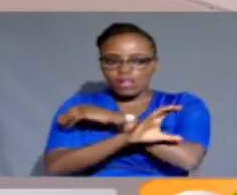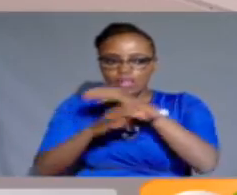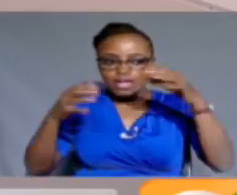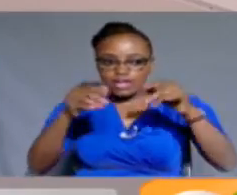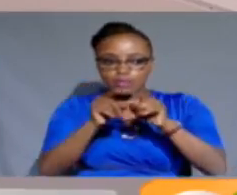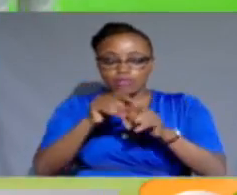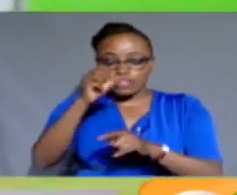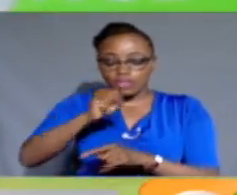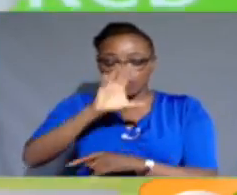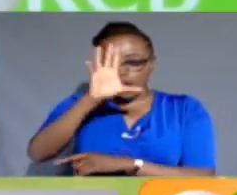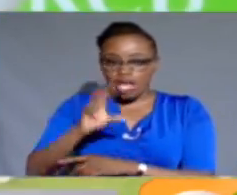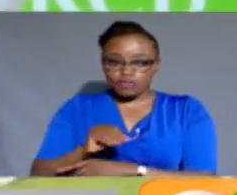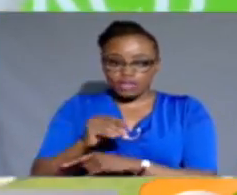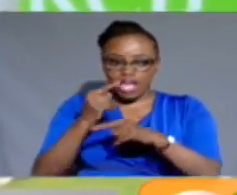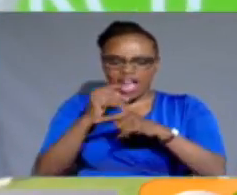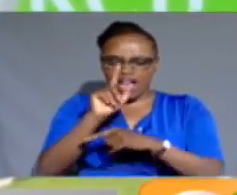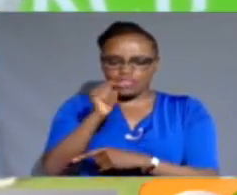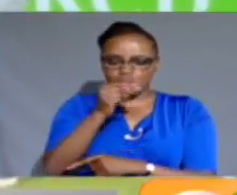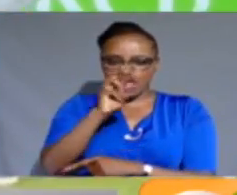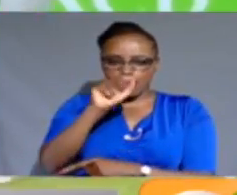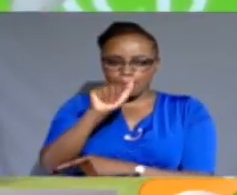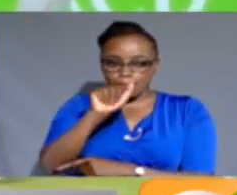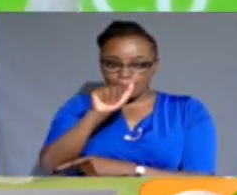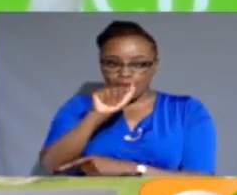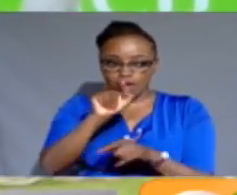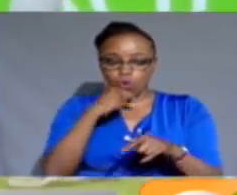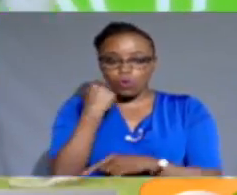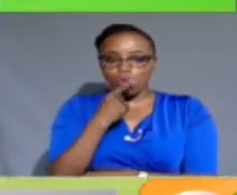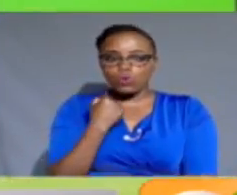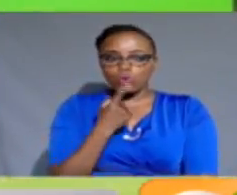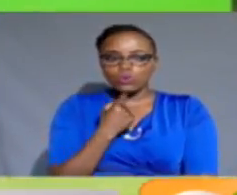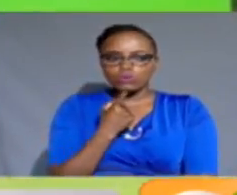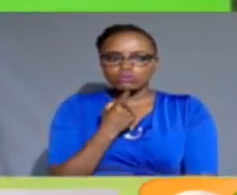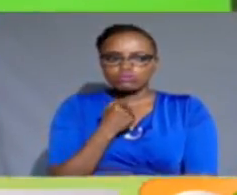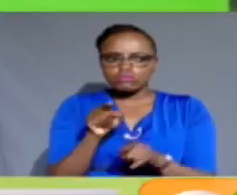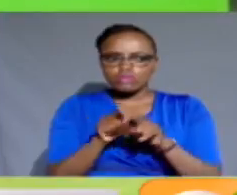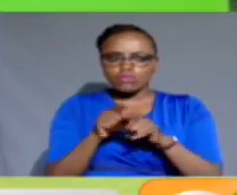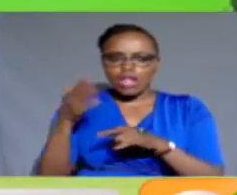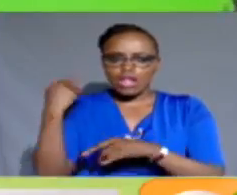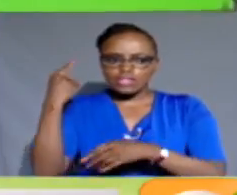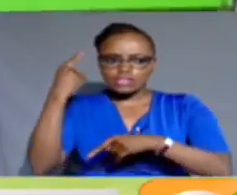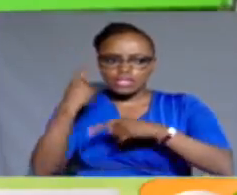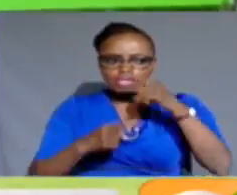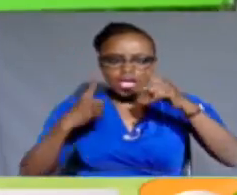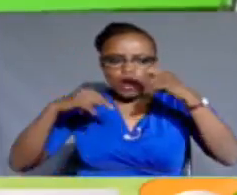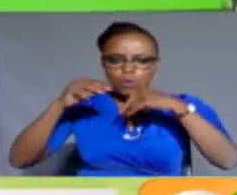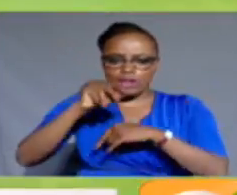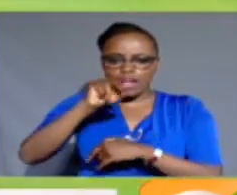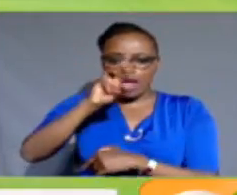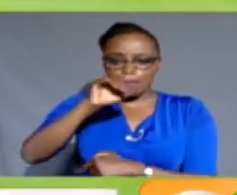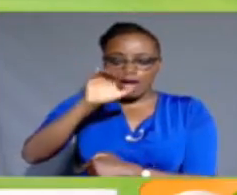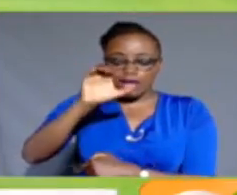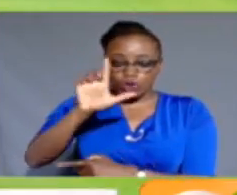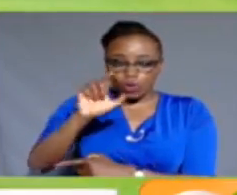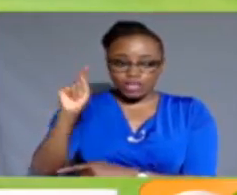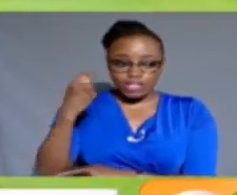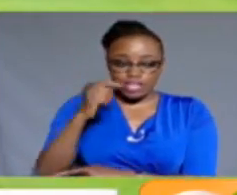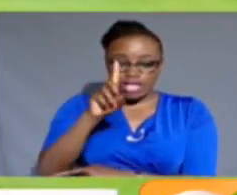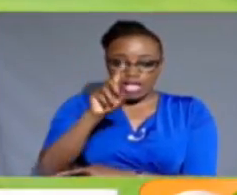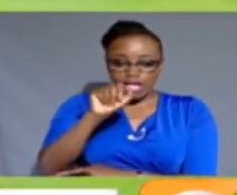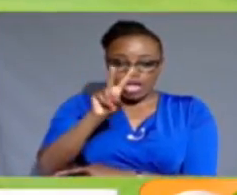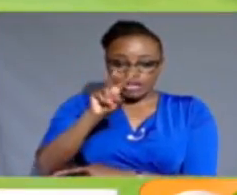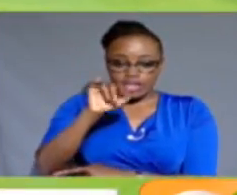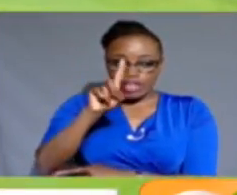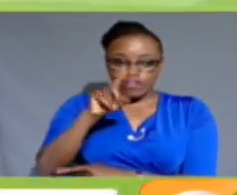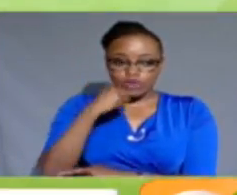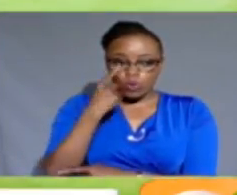South Africans Toto Thimba, JC Ritchie, Garrick Hugo and last year's winner Michael Palmer. Kenya's David Wahu